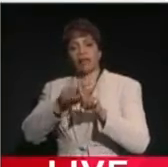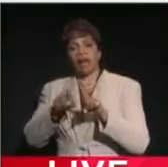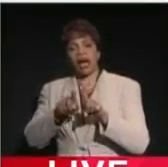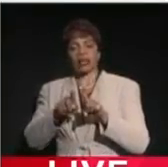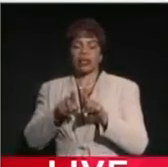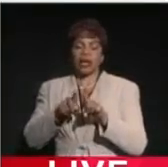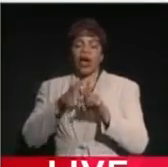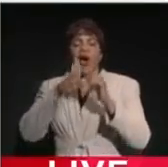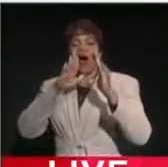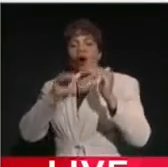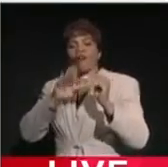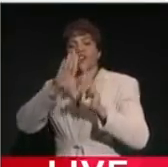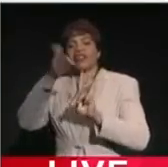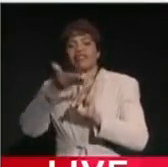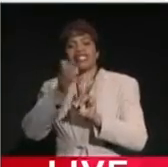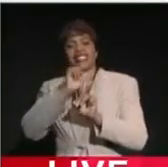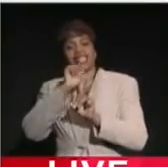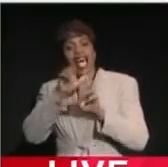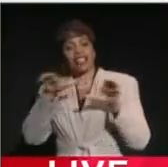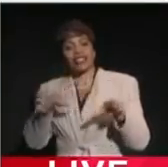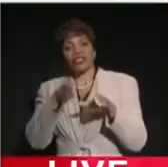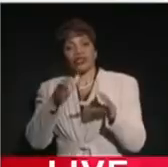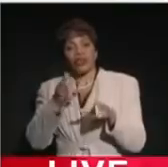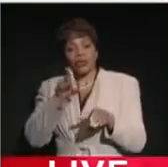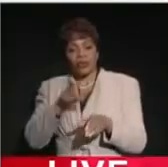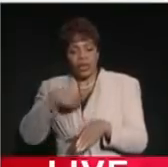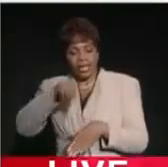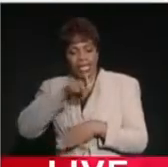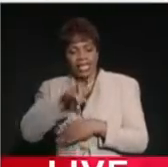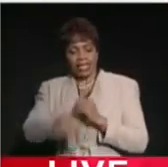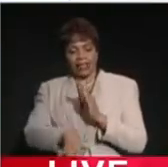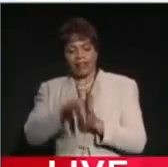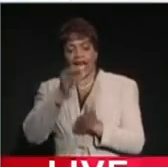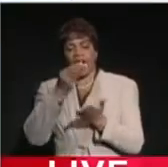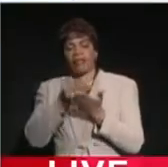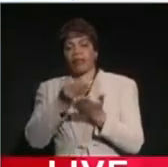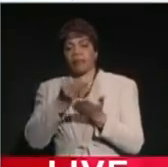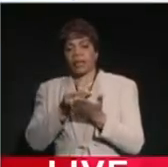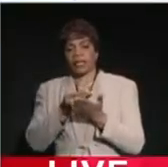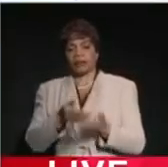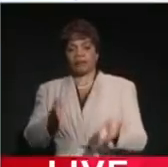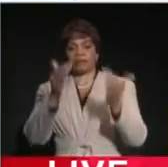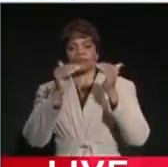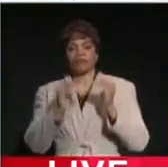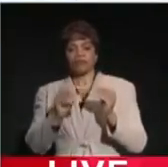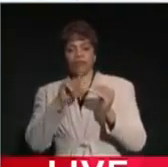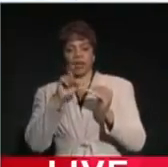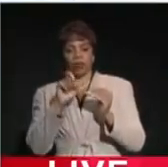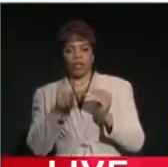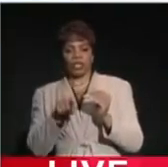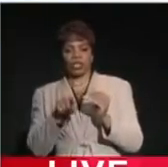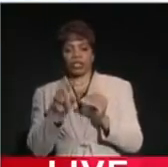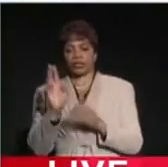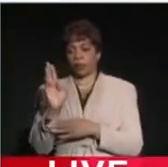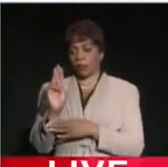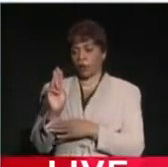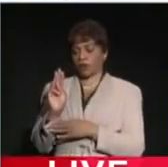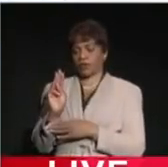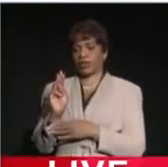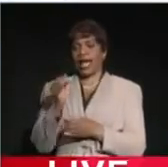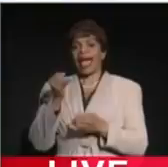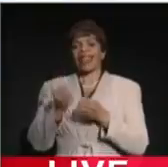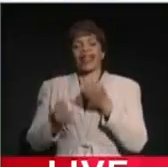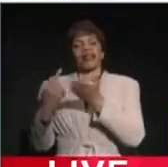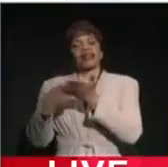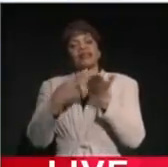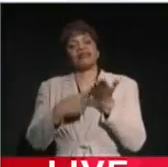hopefully convince them not to do it. Otherwise, you've got to find the money. All right. Levon Putney has our next question. Levon? Yes, and to start with Mr. Murphy. At the last debate,